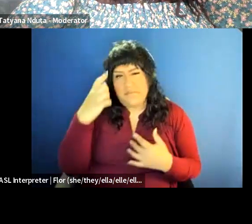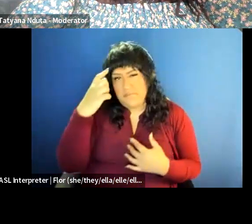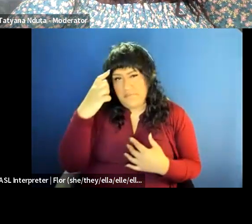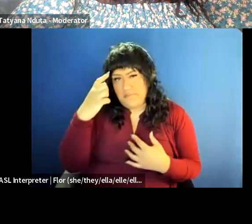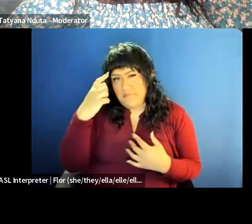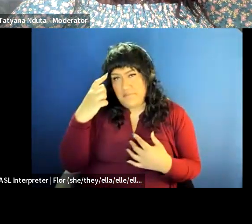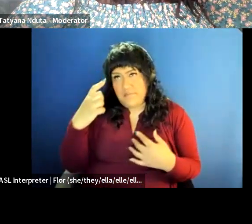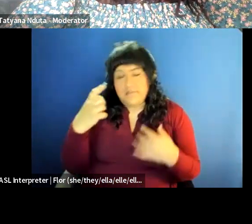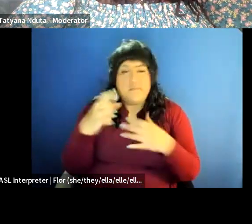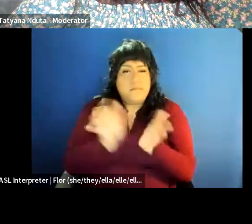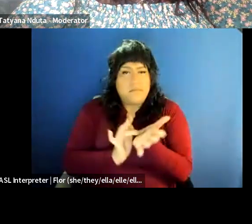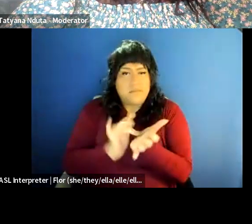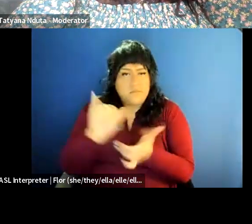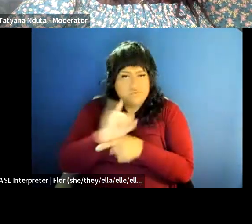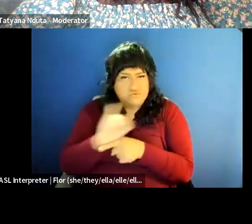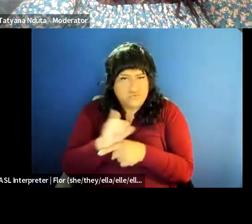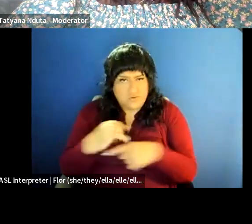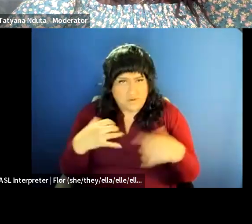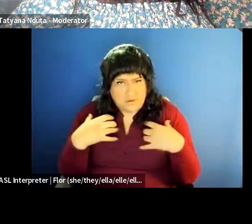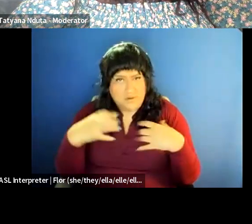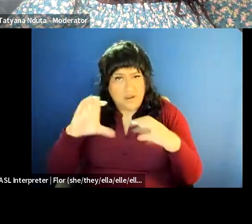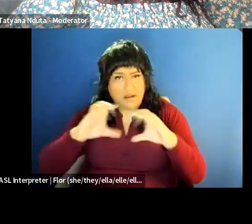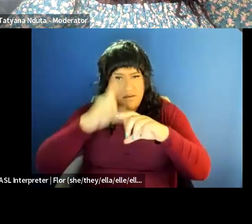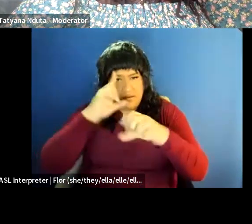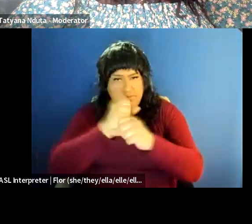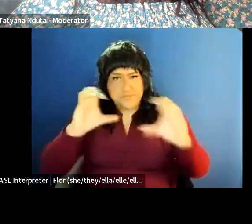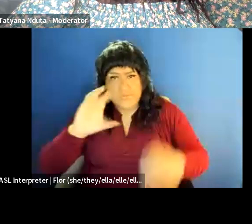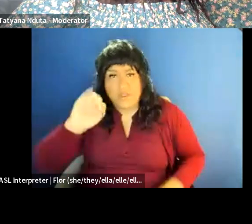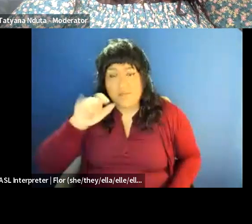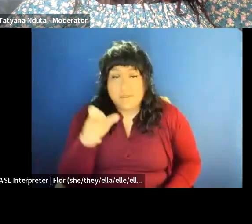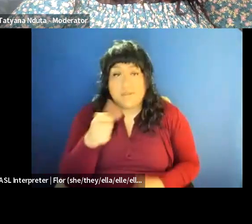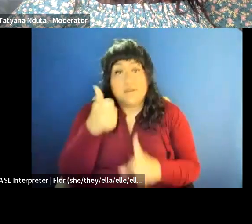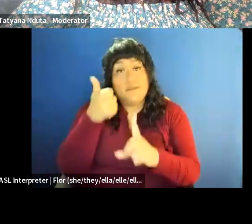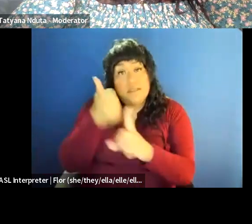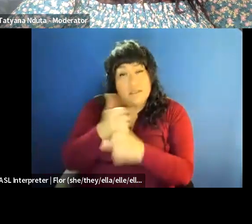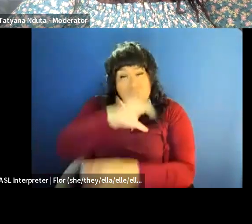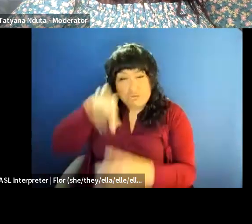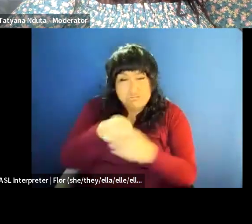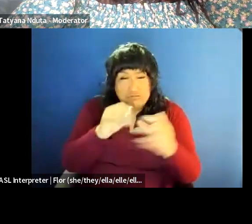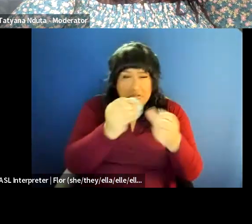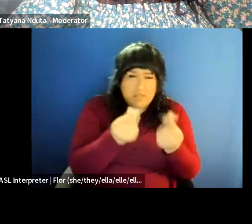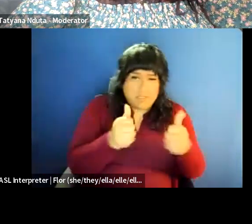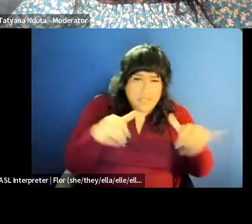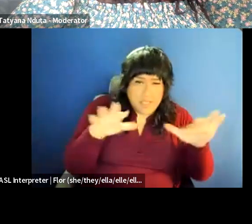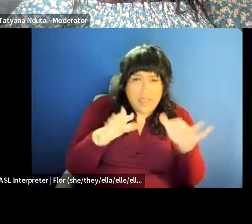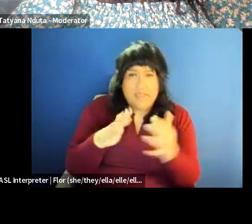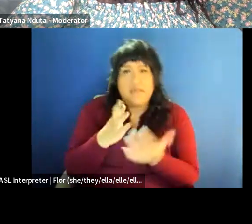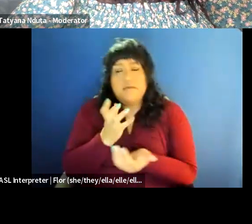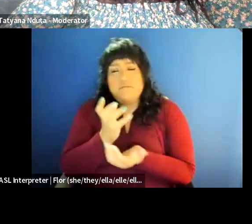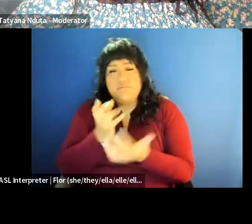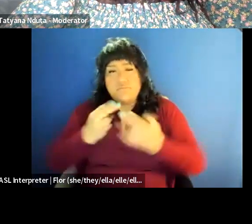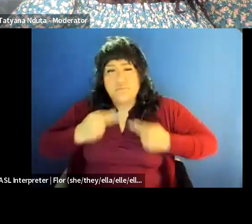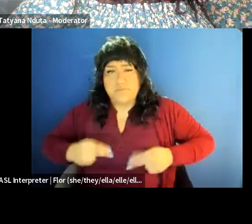the outcome of private ownership of land, medicines, and human beings through slavery